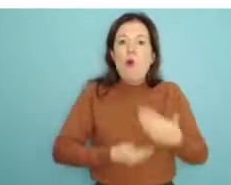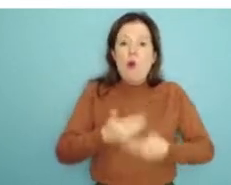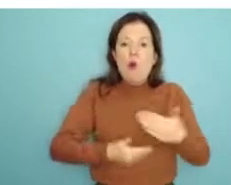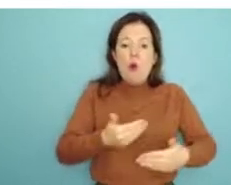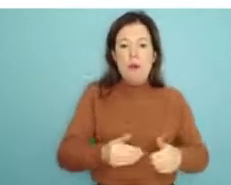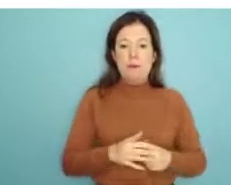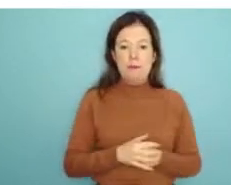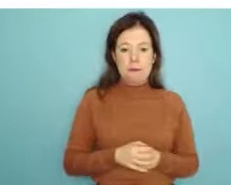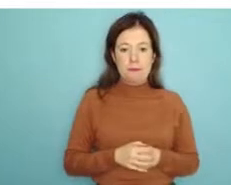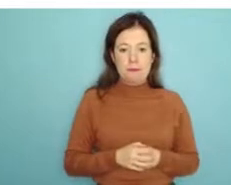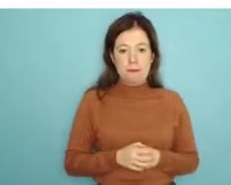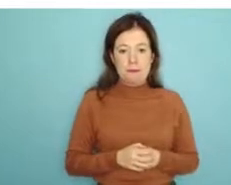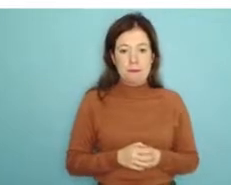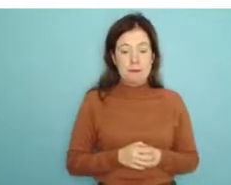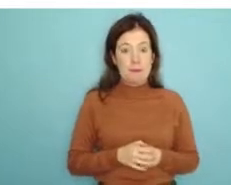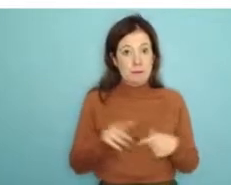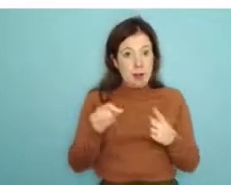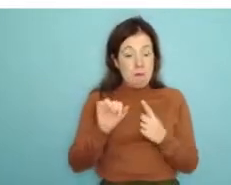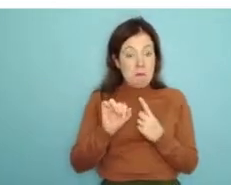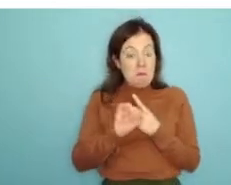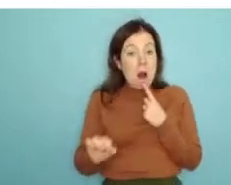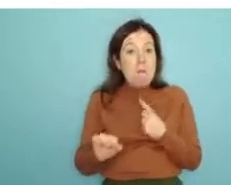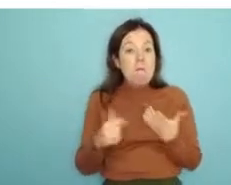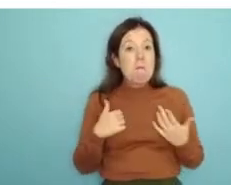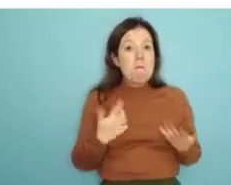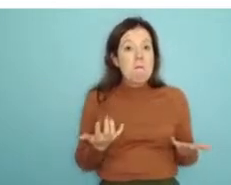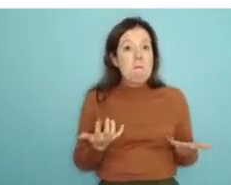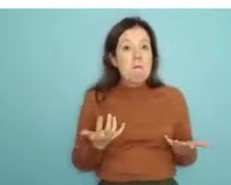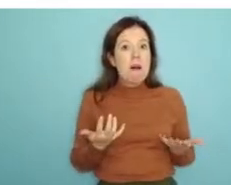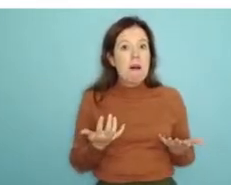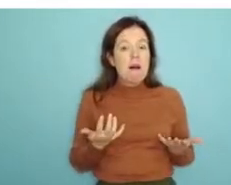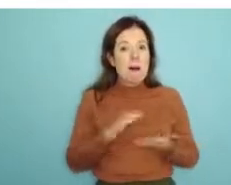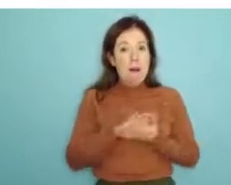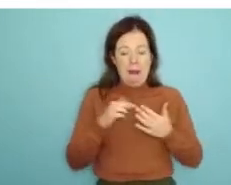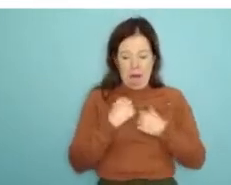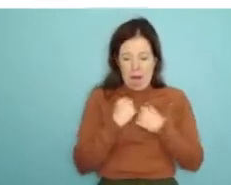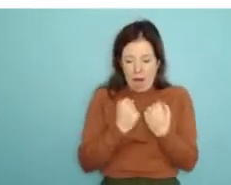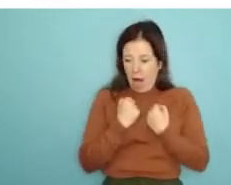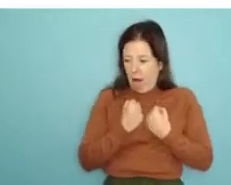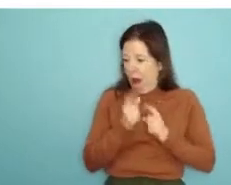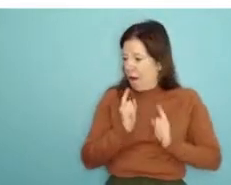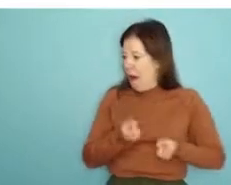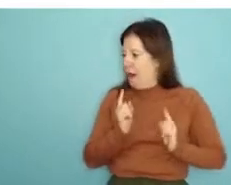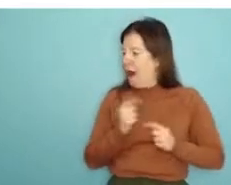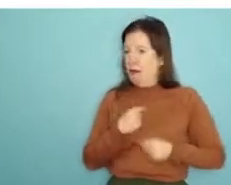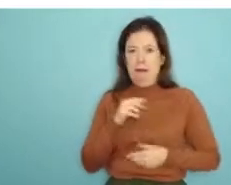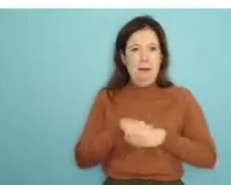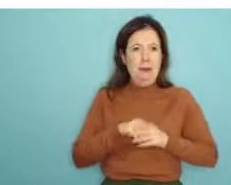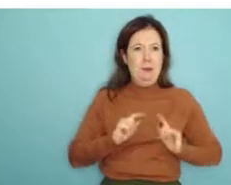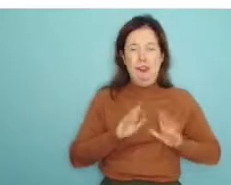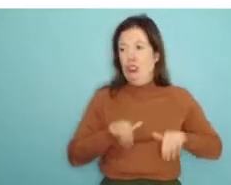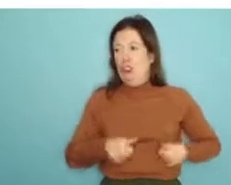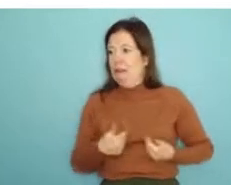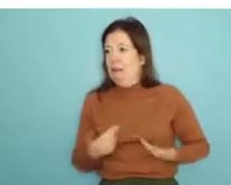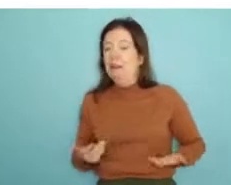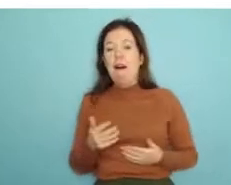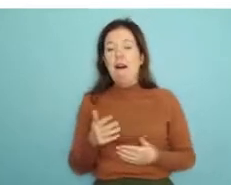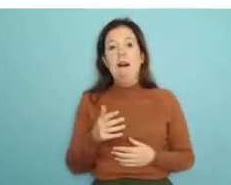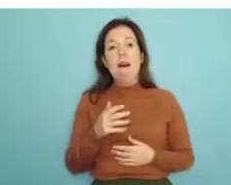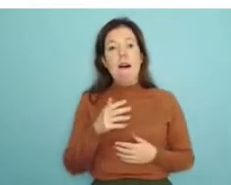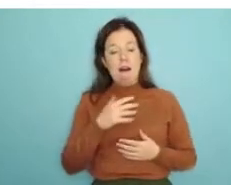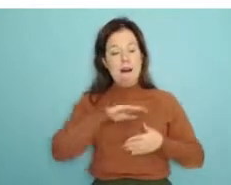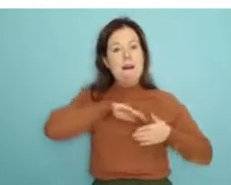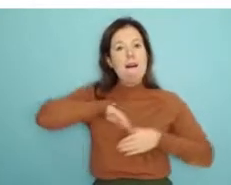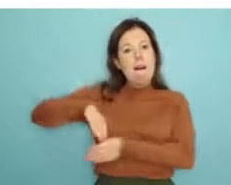once I'd learned this, it enabled me to tackle some of that imposter syndrome that can hold us back from stepping into a role and being our best selves.